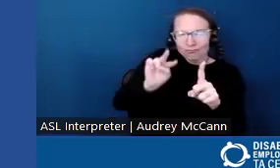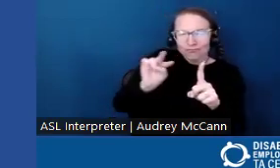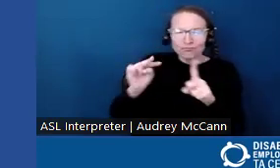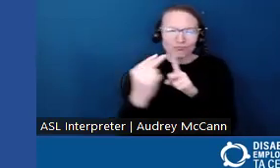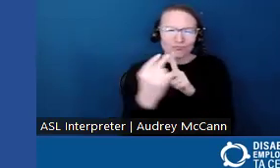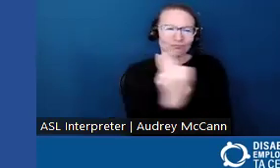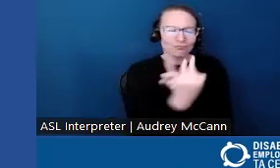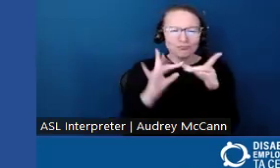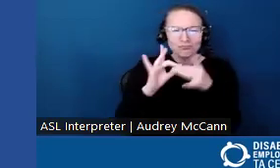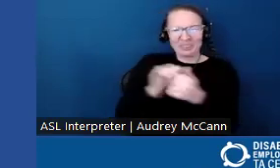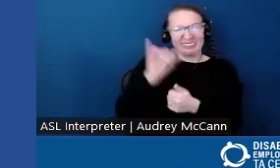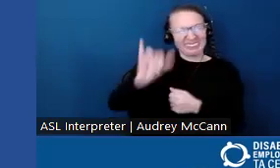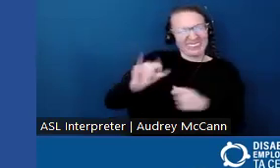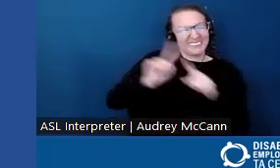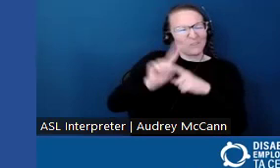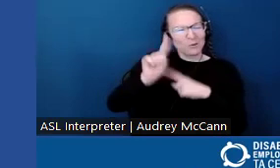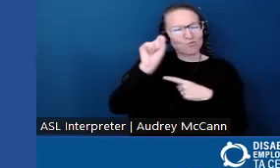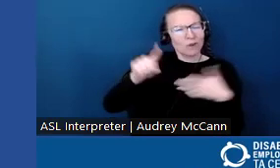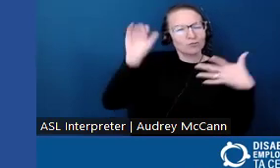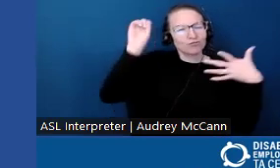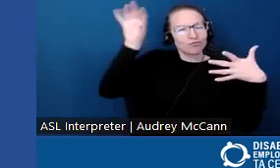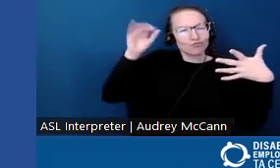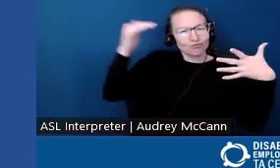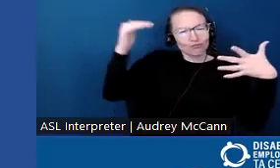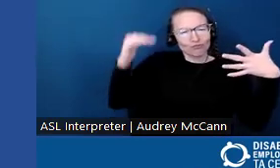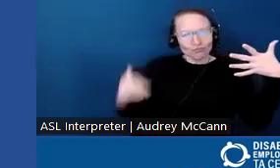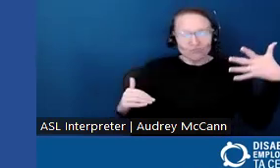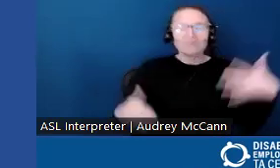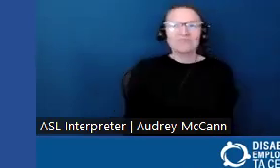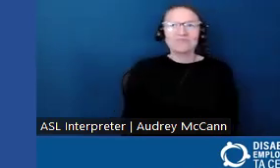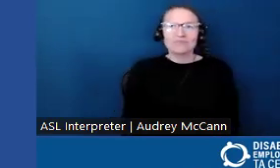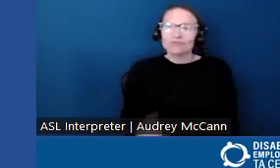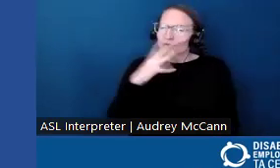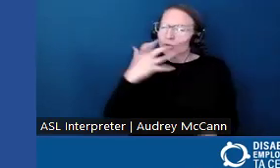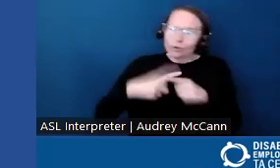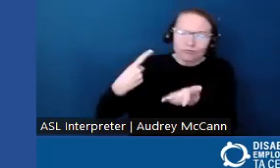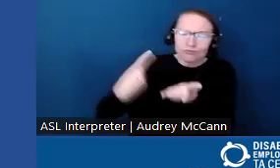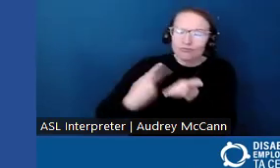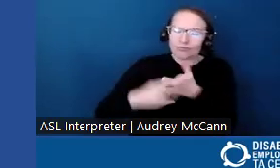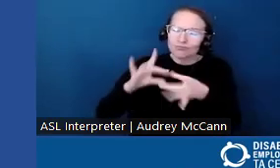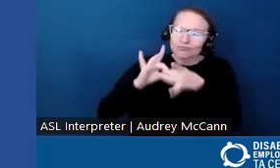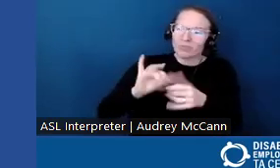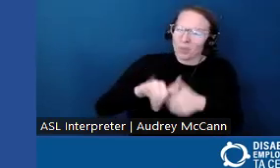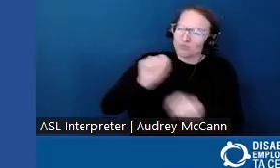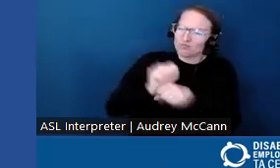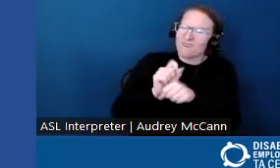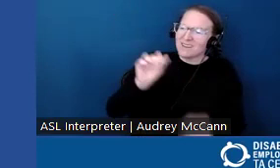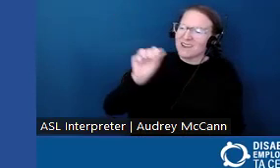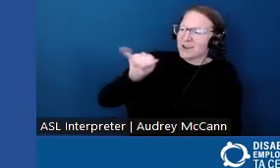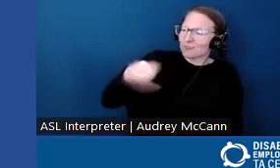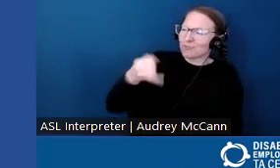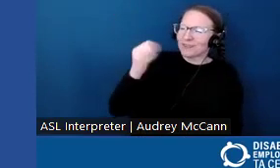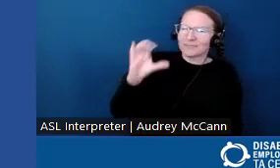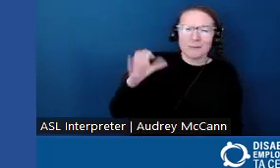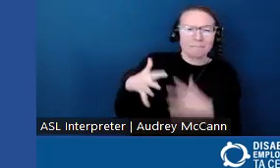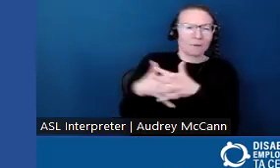discussion questions that we've laid out to kind of get into the weeds on the work of American Job Centers. So to start